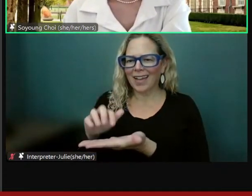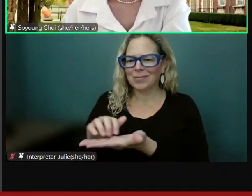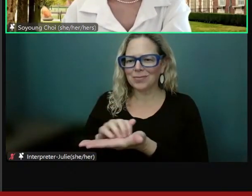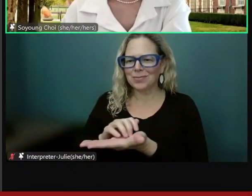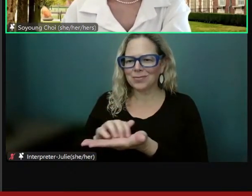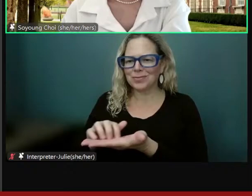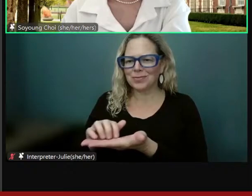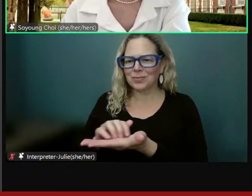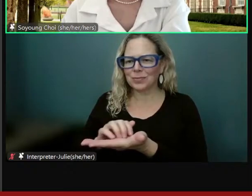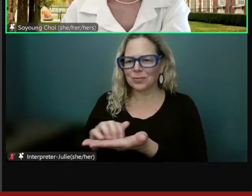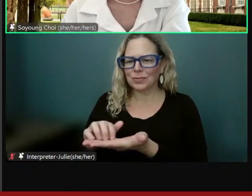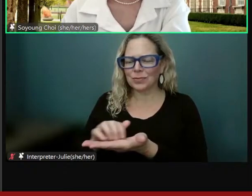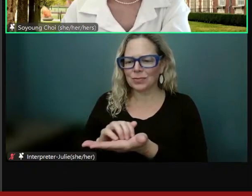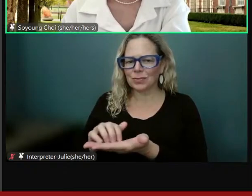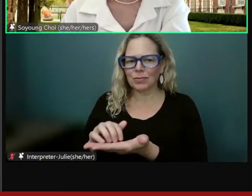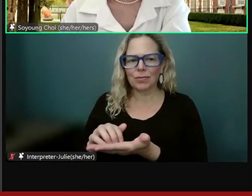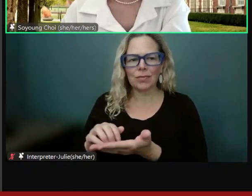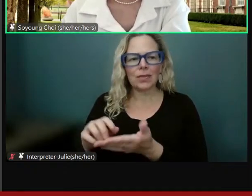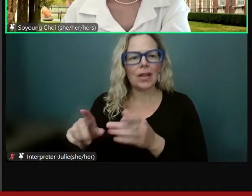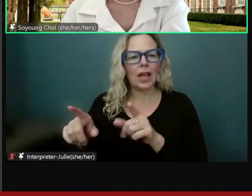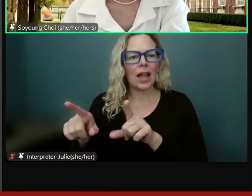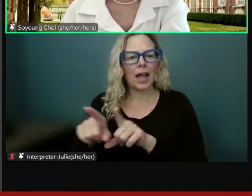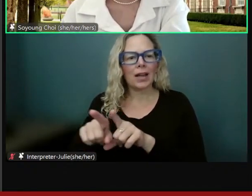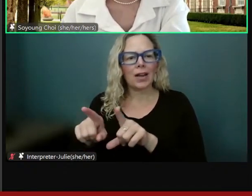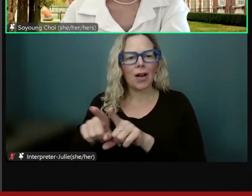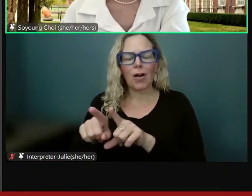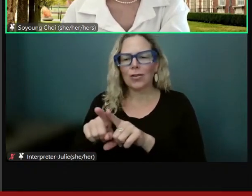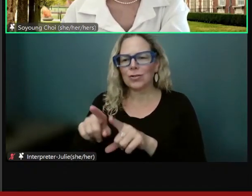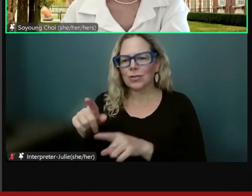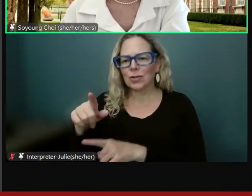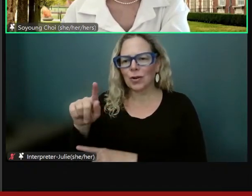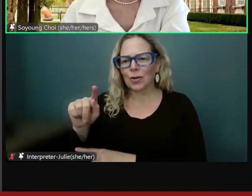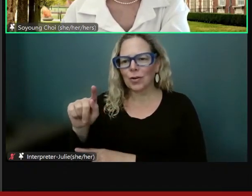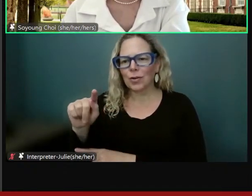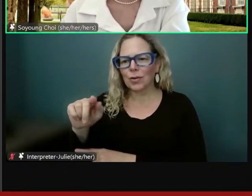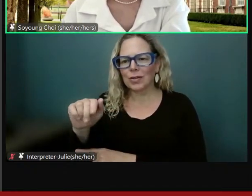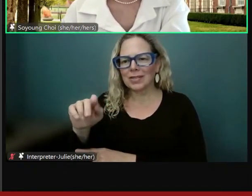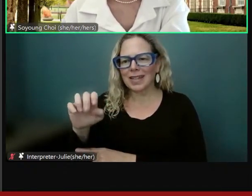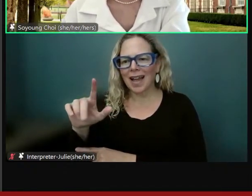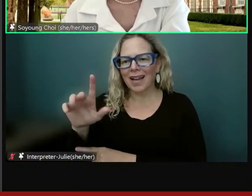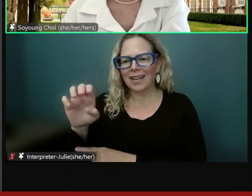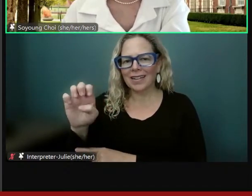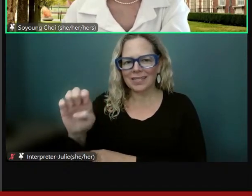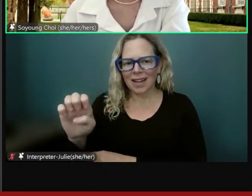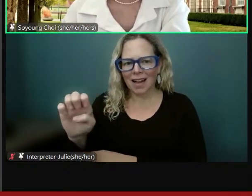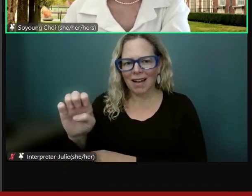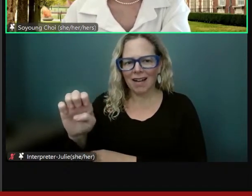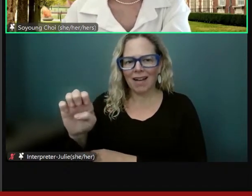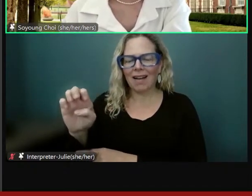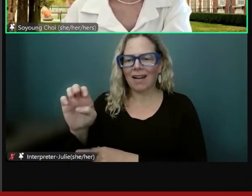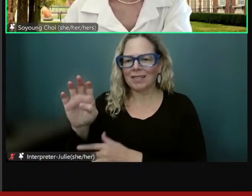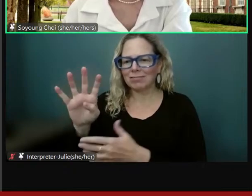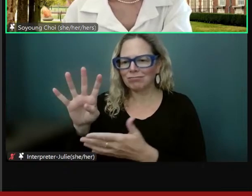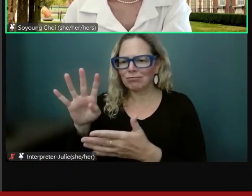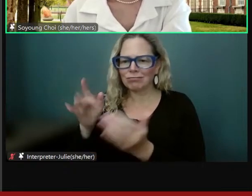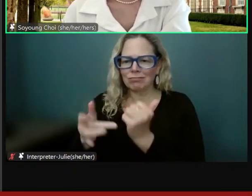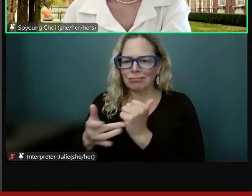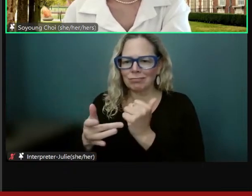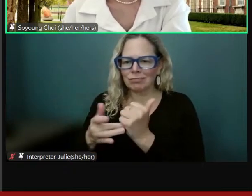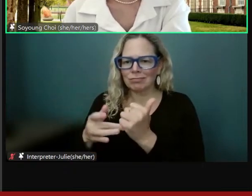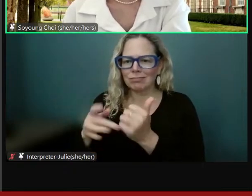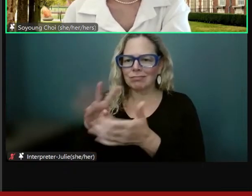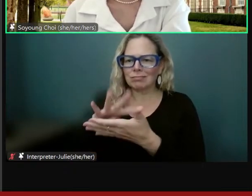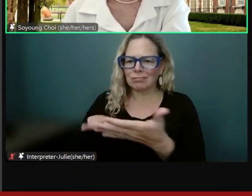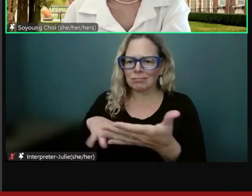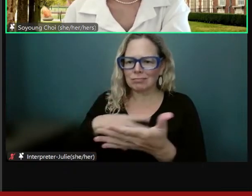tactile graphics such as embossed diagrams, raised line charts, or 3D maps.